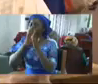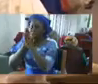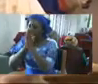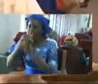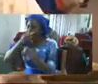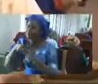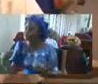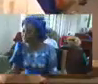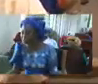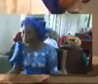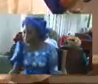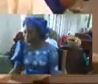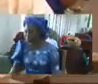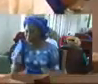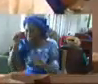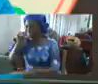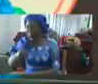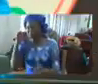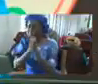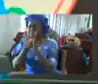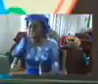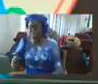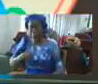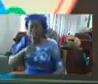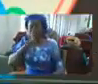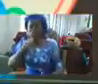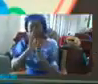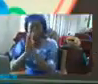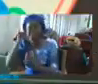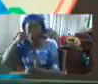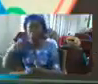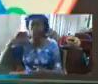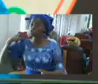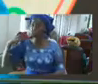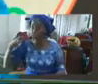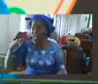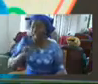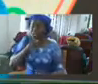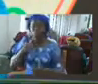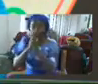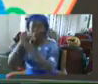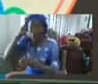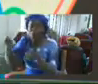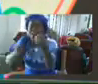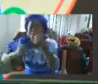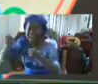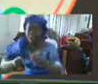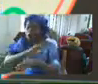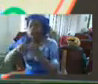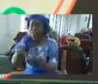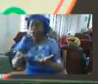for clothes. I'm not praying for cars. I'm not praying for money. All I'm doing is thanking God.